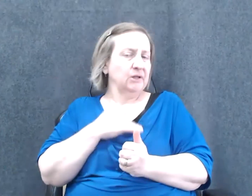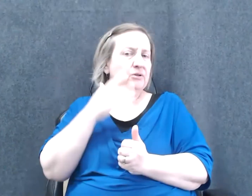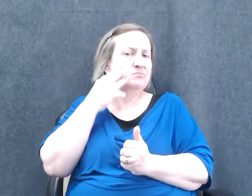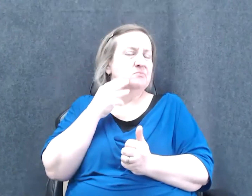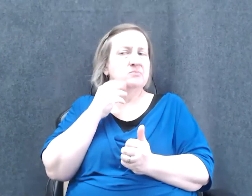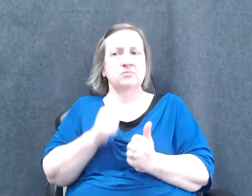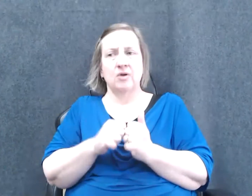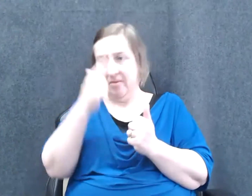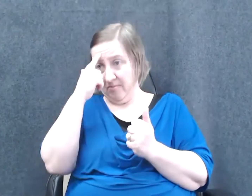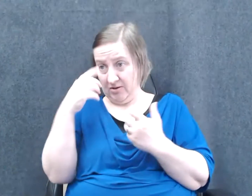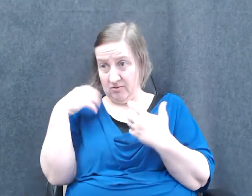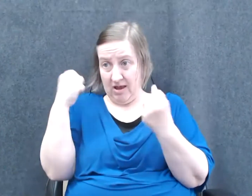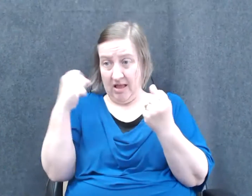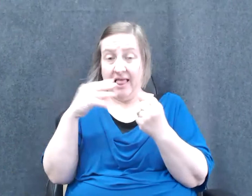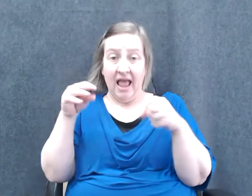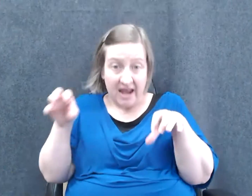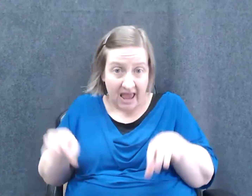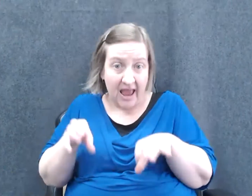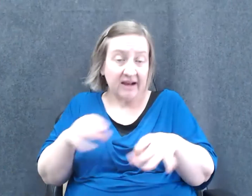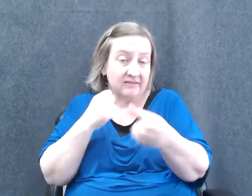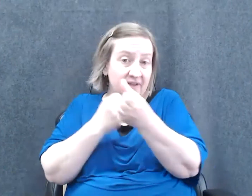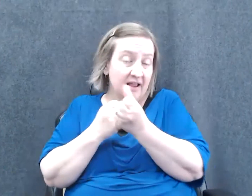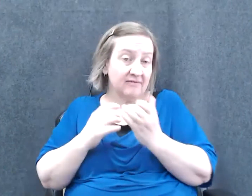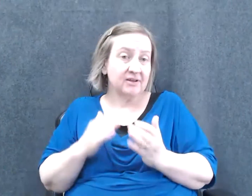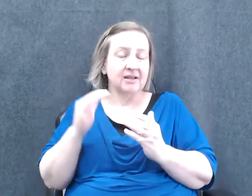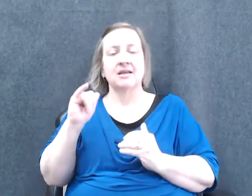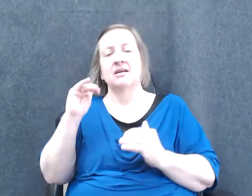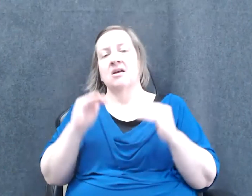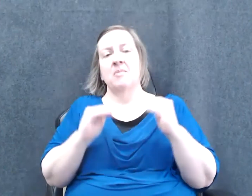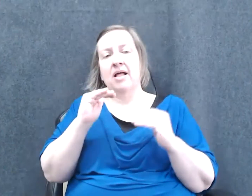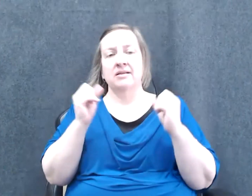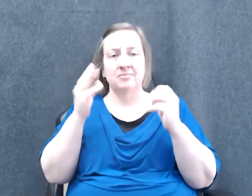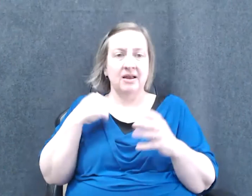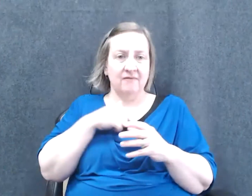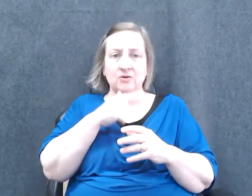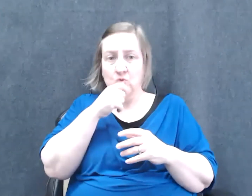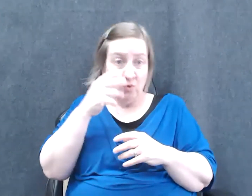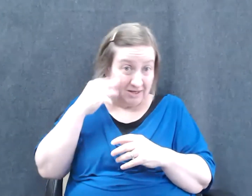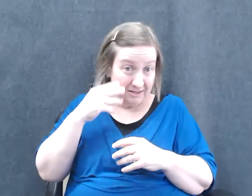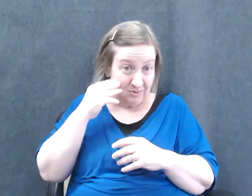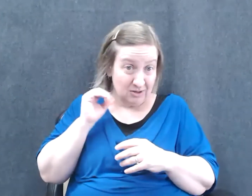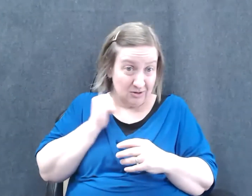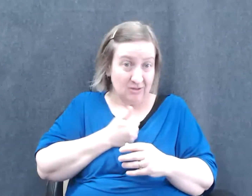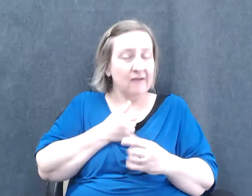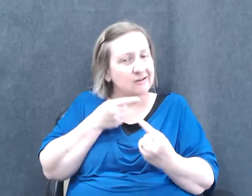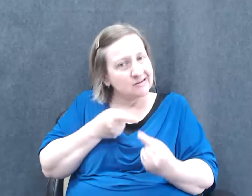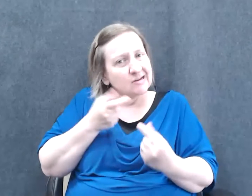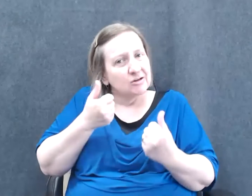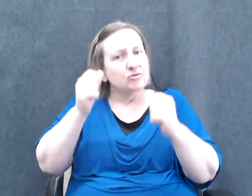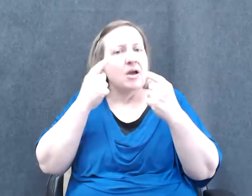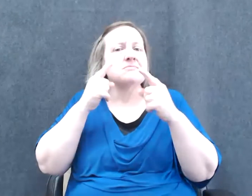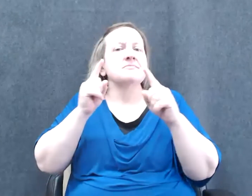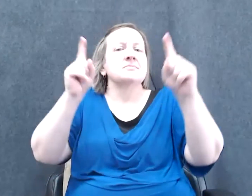and also be an active advocate, it's a balance that many of us with lived experience strive to have. It can